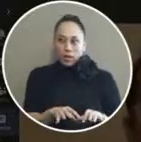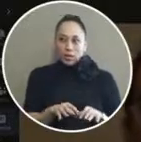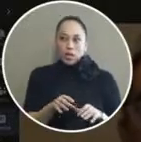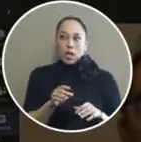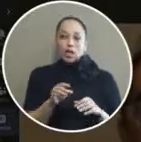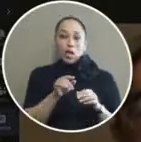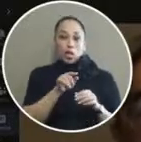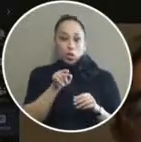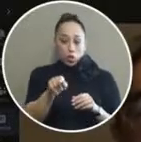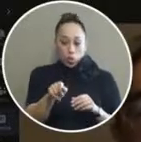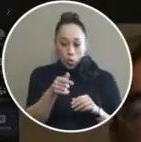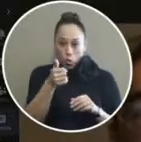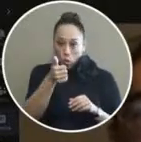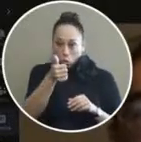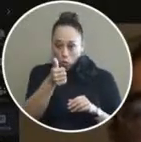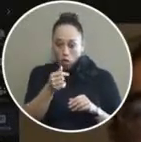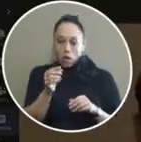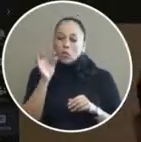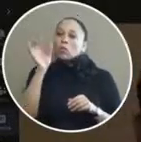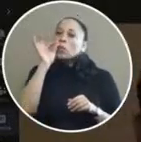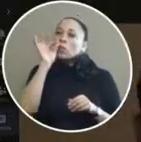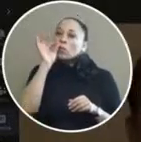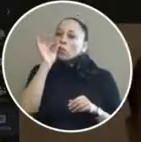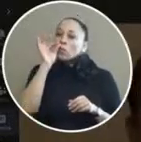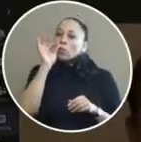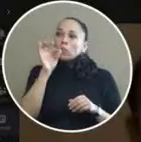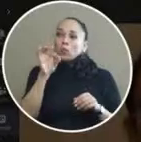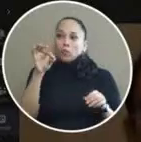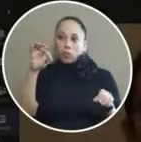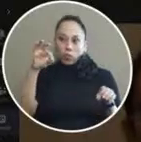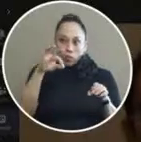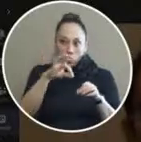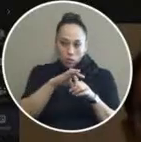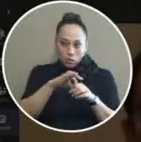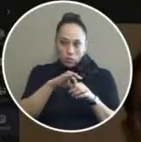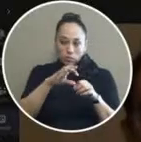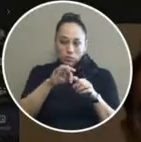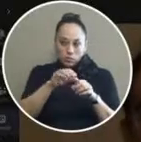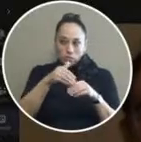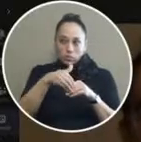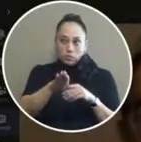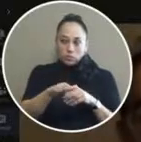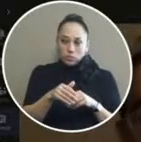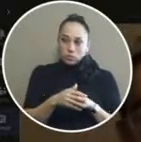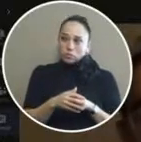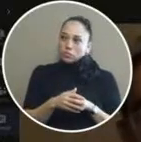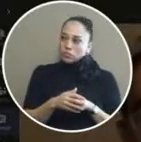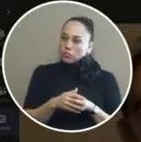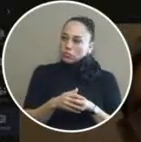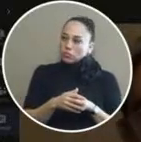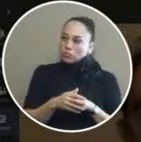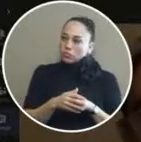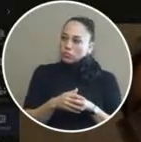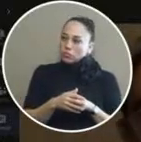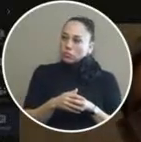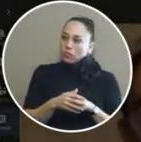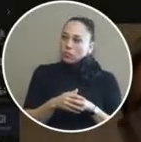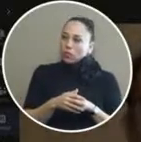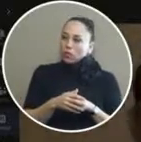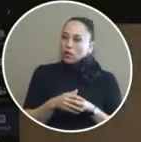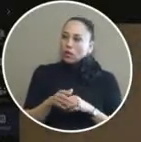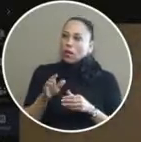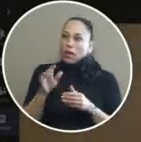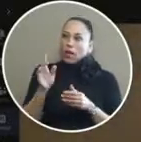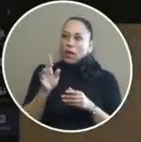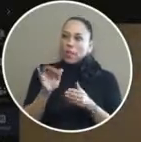and then the person will actually do their own. They will do their self-testing. Does the swab go up as deep or no? They're told where they need to